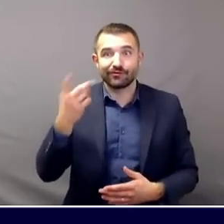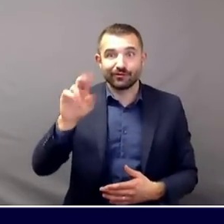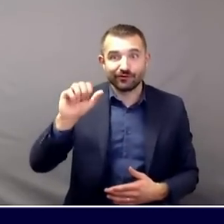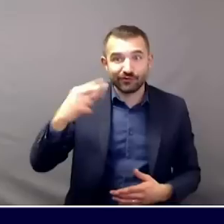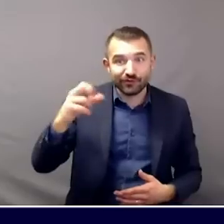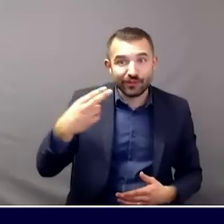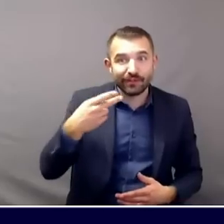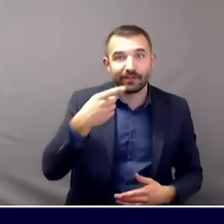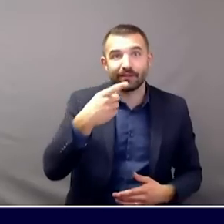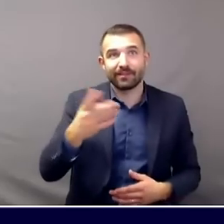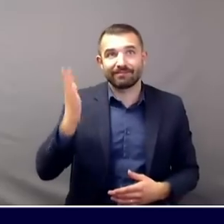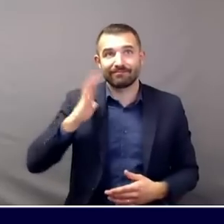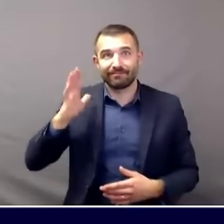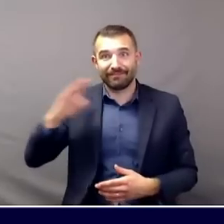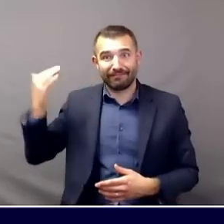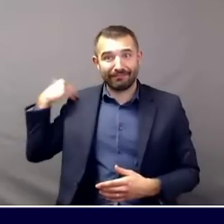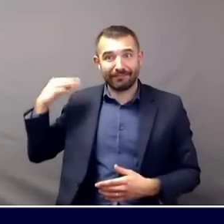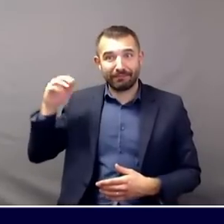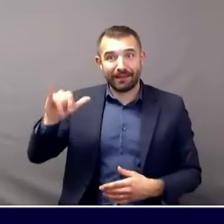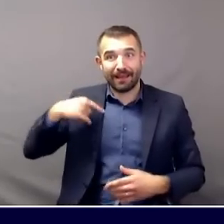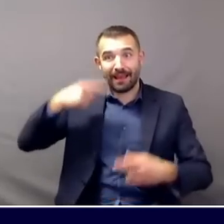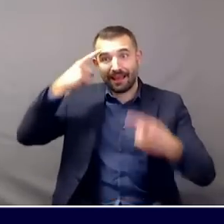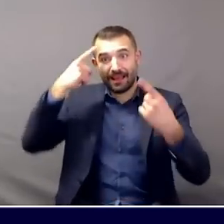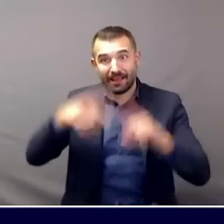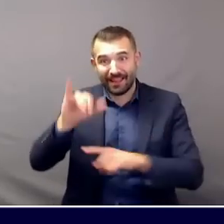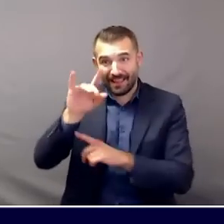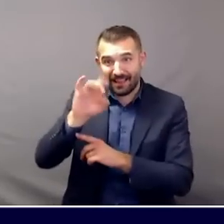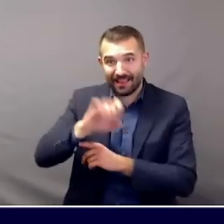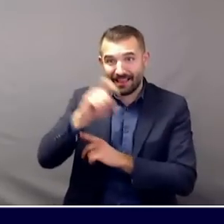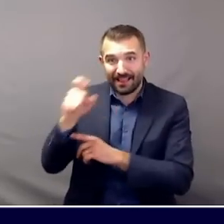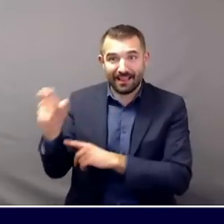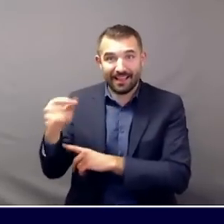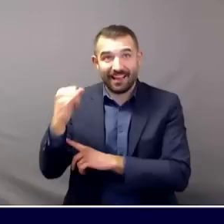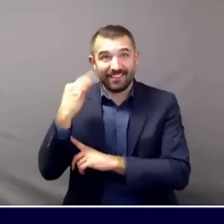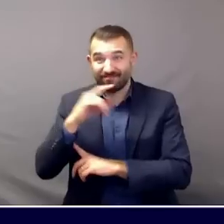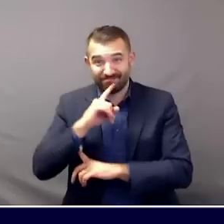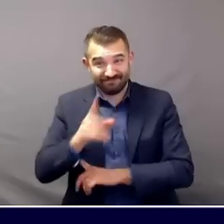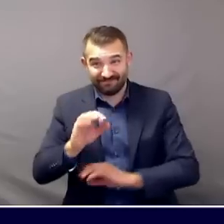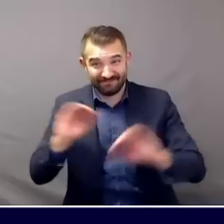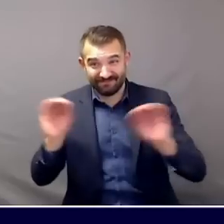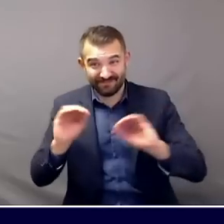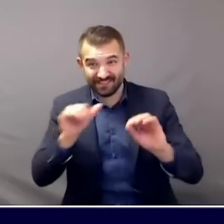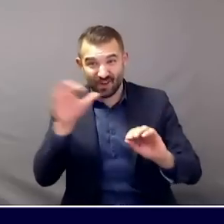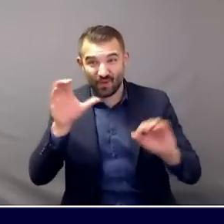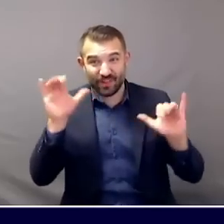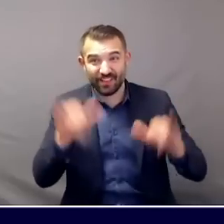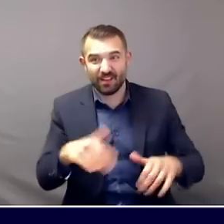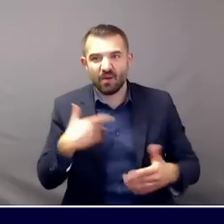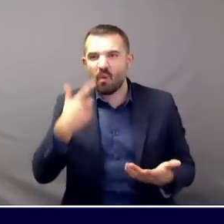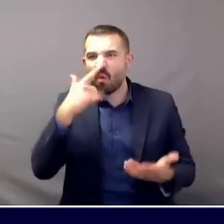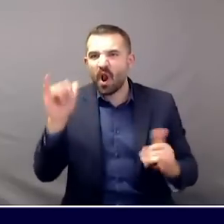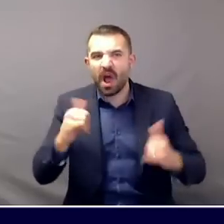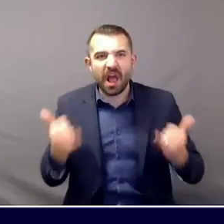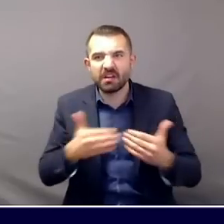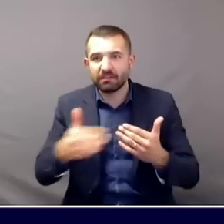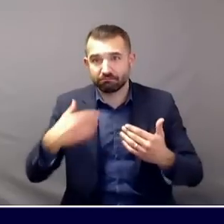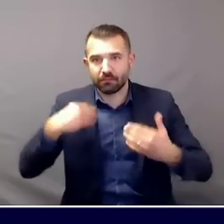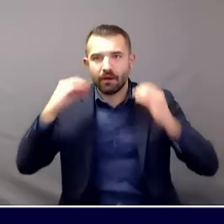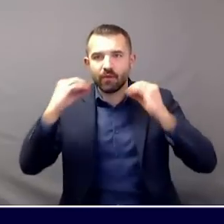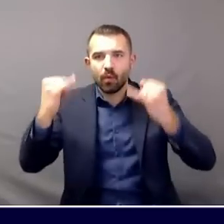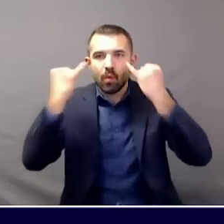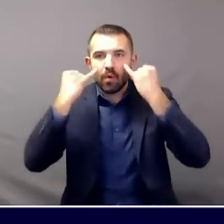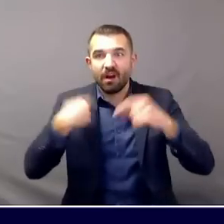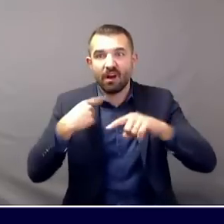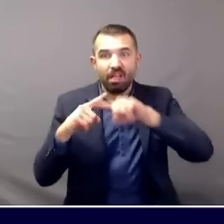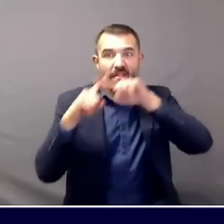in May. I don't know where we would be today if we hadn't done that. We couldn't have relied on the federal government. to do what the IDEX